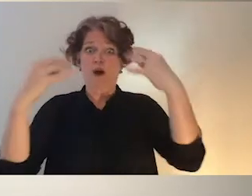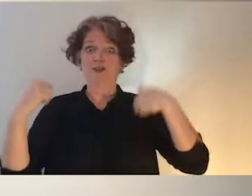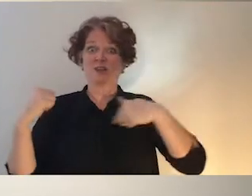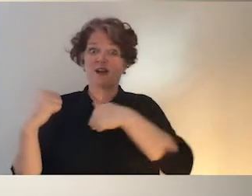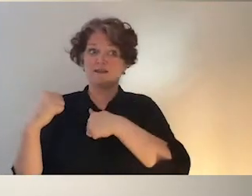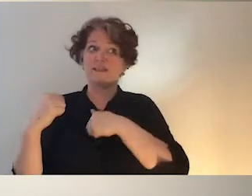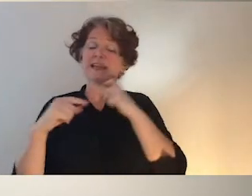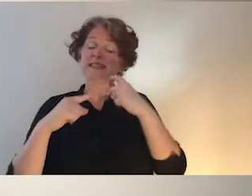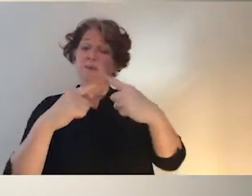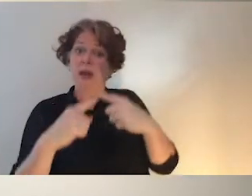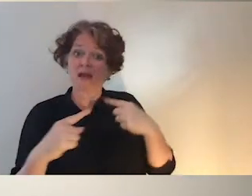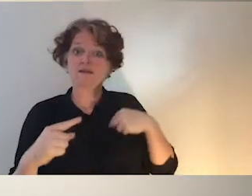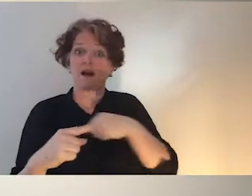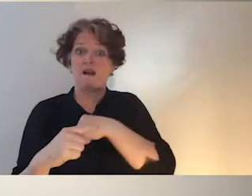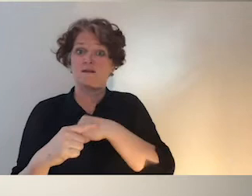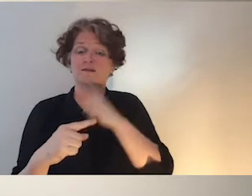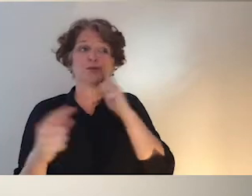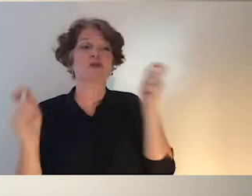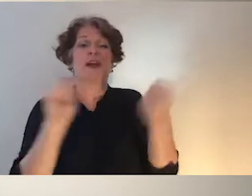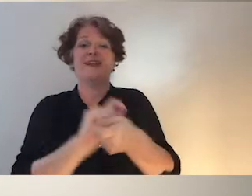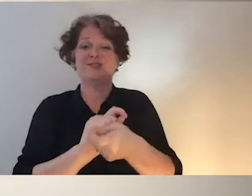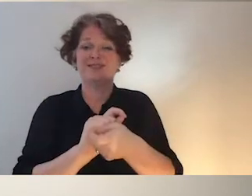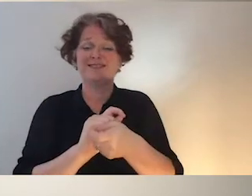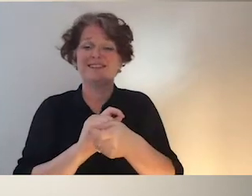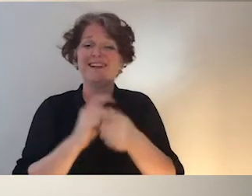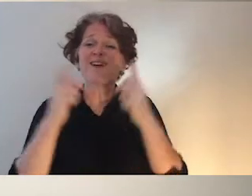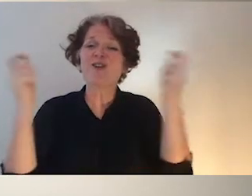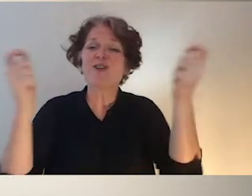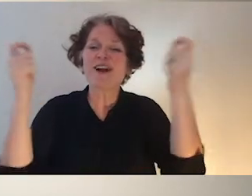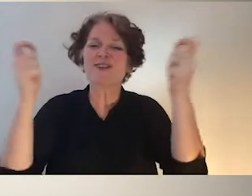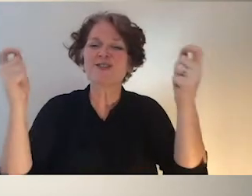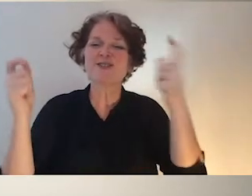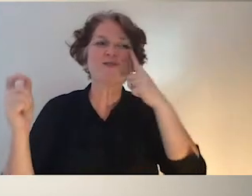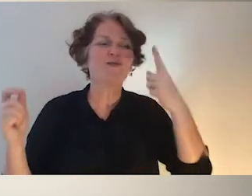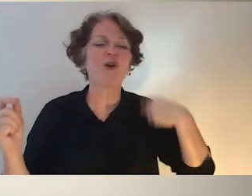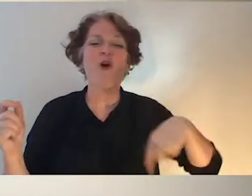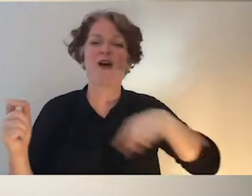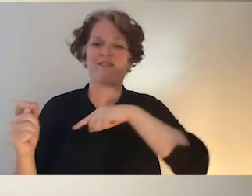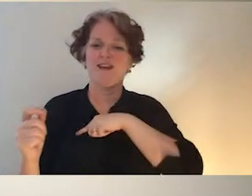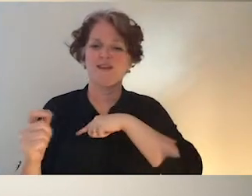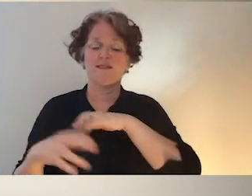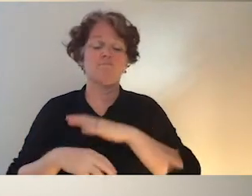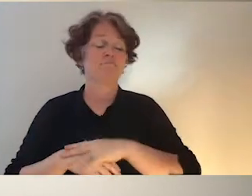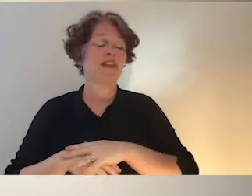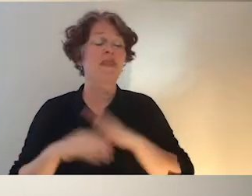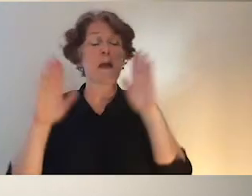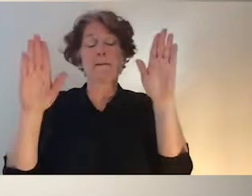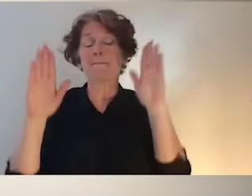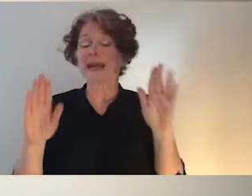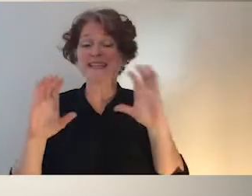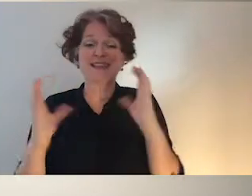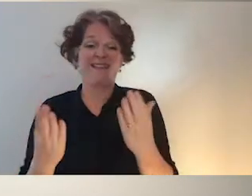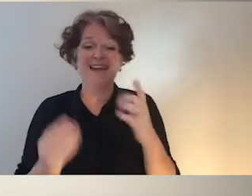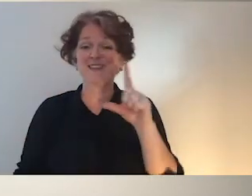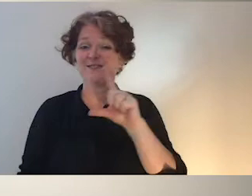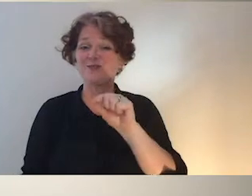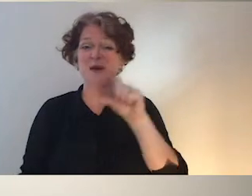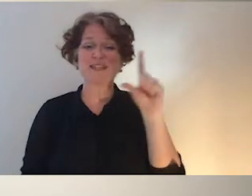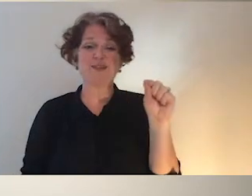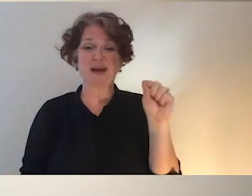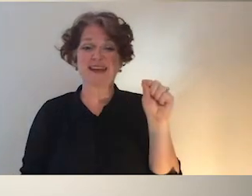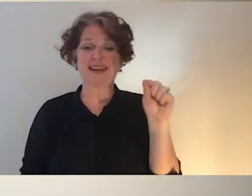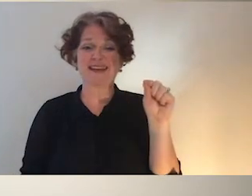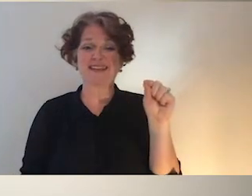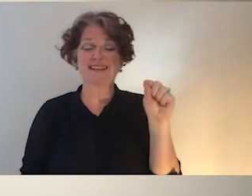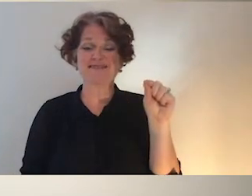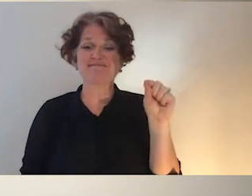things. So cheers to being redefined, and congratulations to us all, the extraordinary class of 2020.